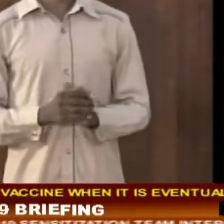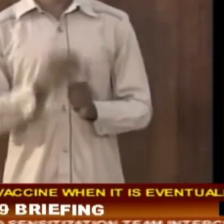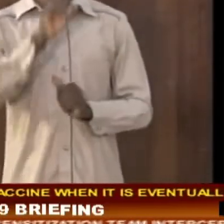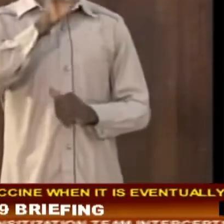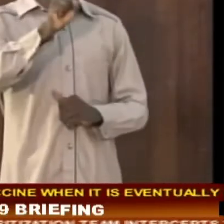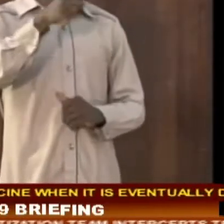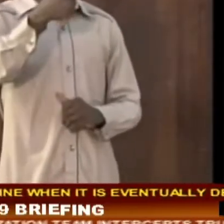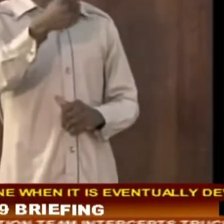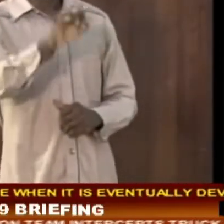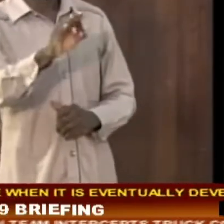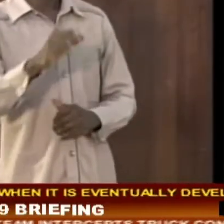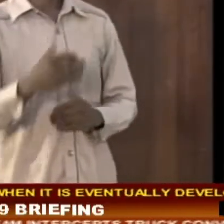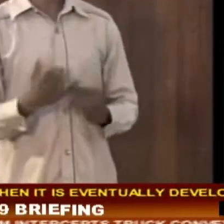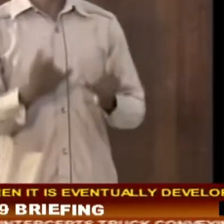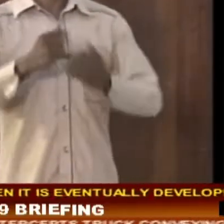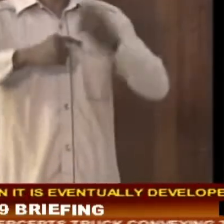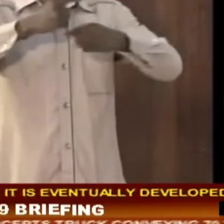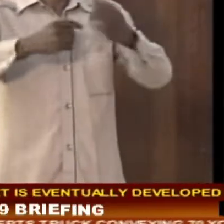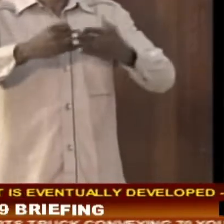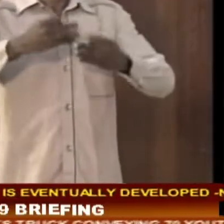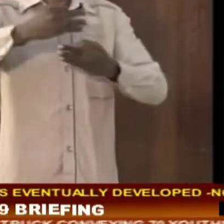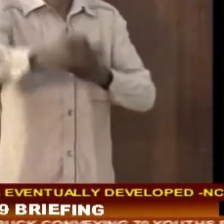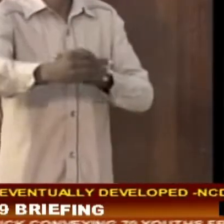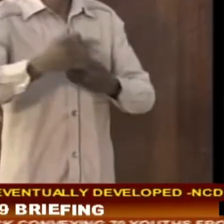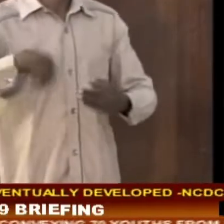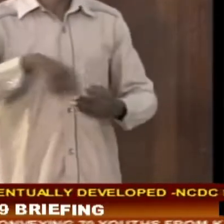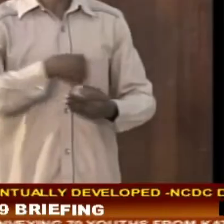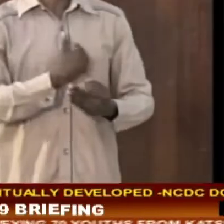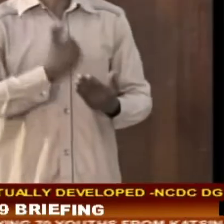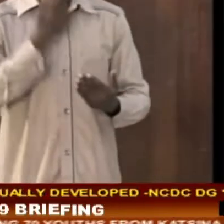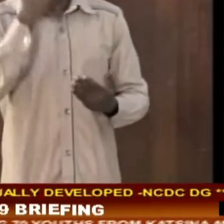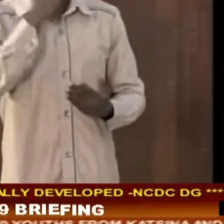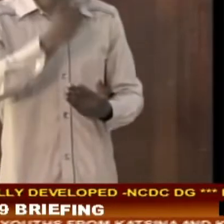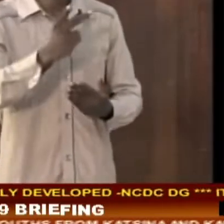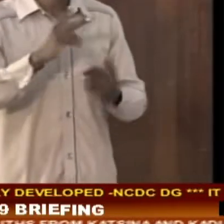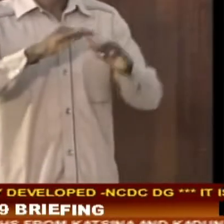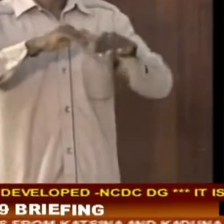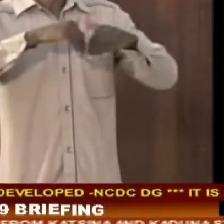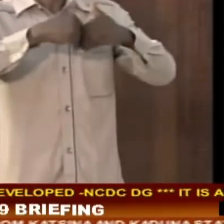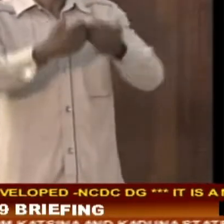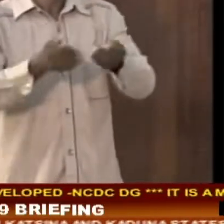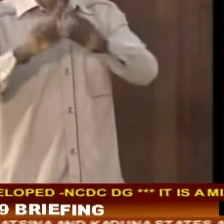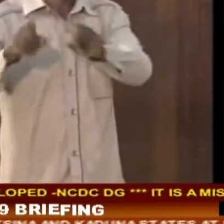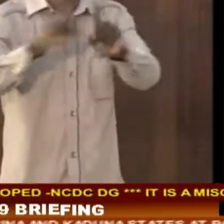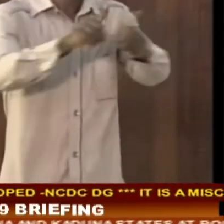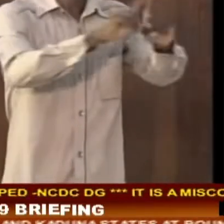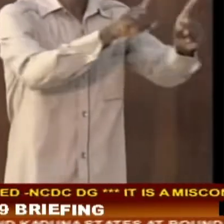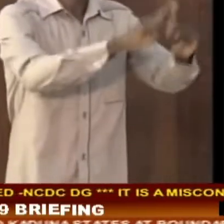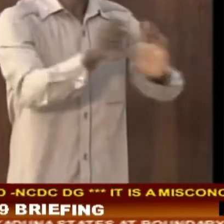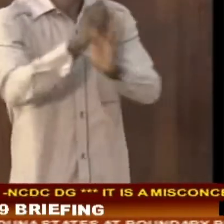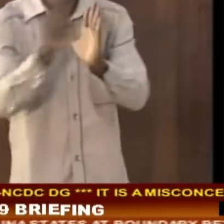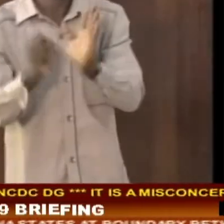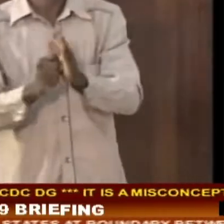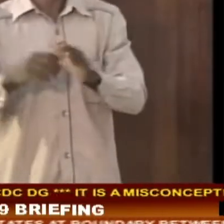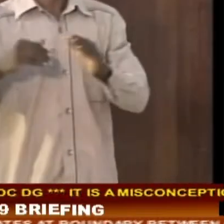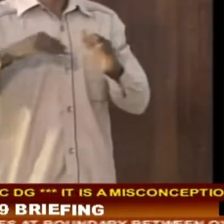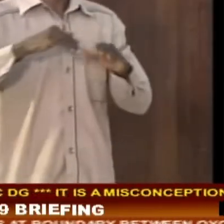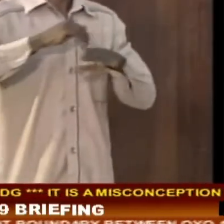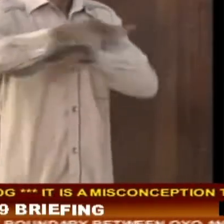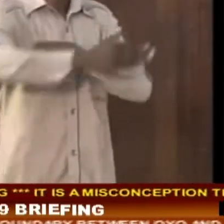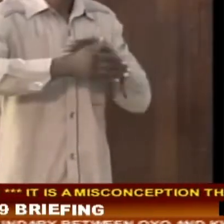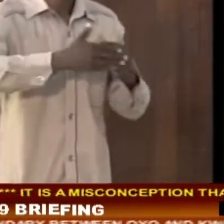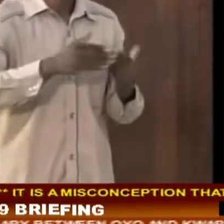going forward we have seen how various states are repatriating this almager to